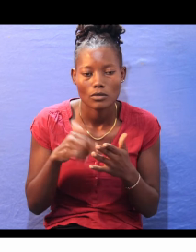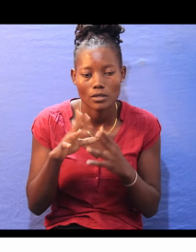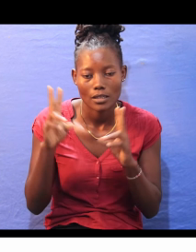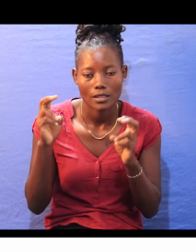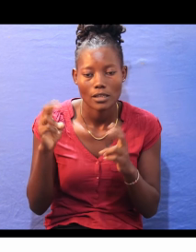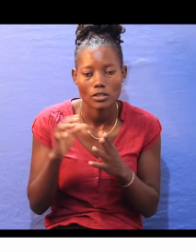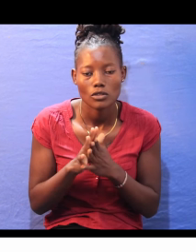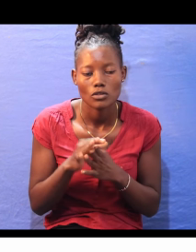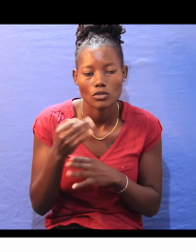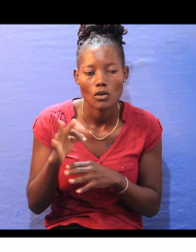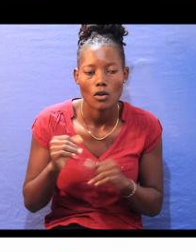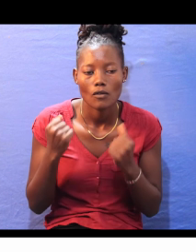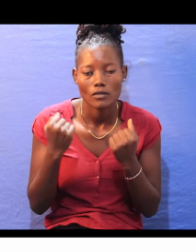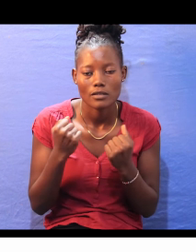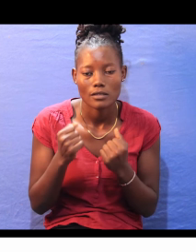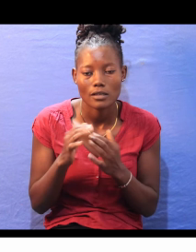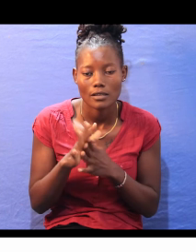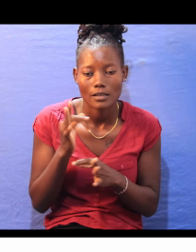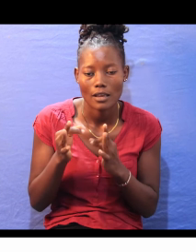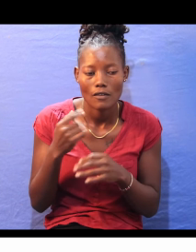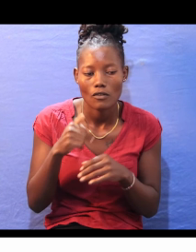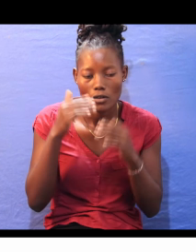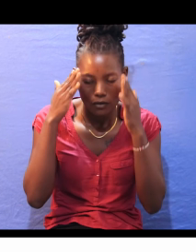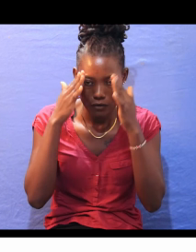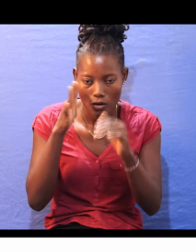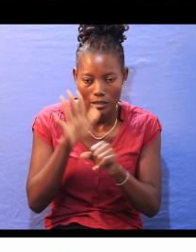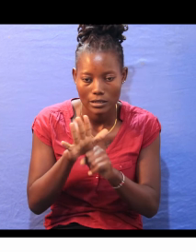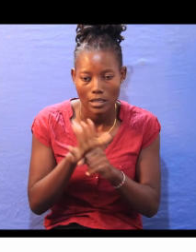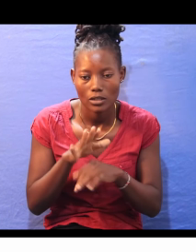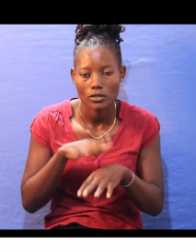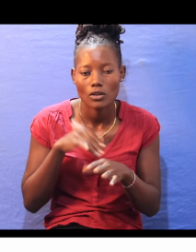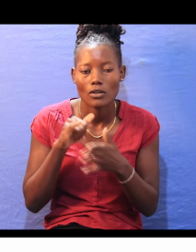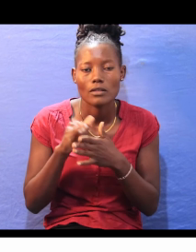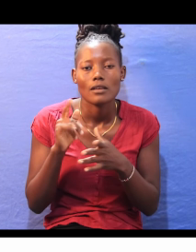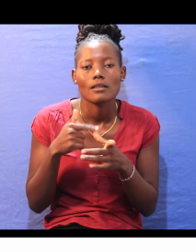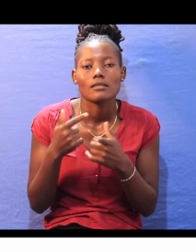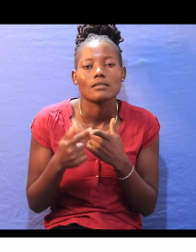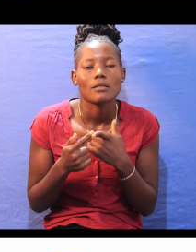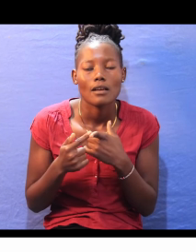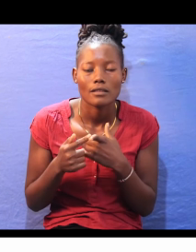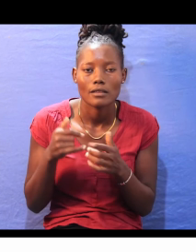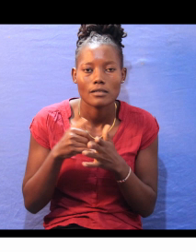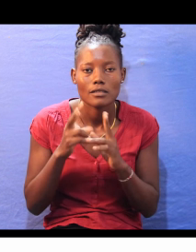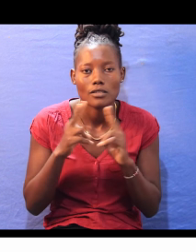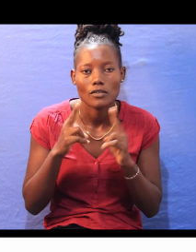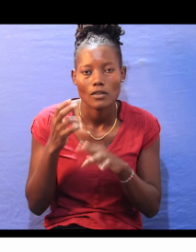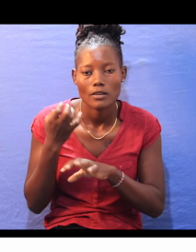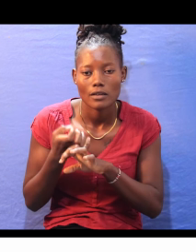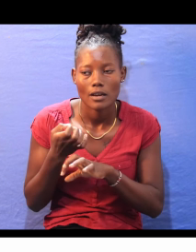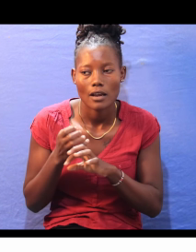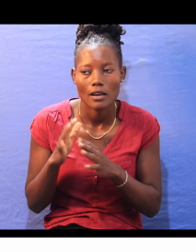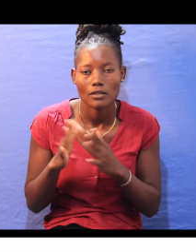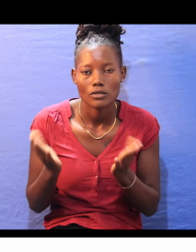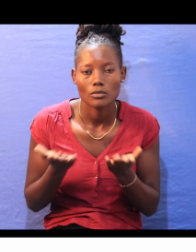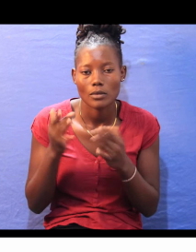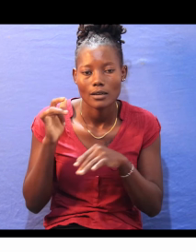with maximal strength is that if we focus too much on that, especially initially, it is very hard to bring up our